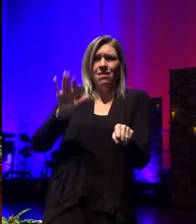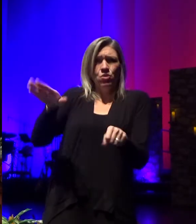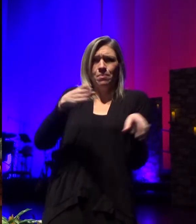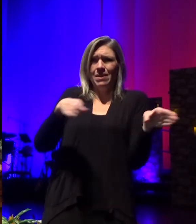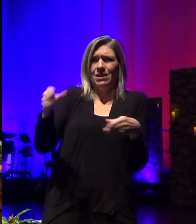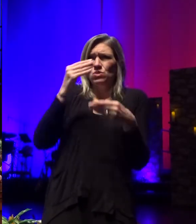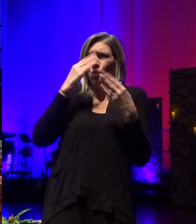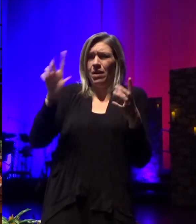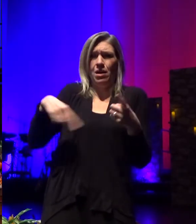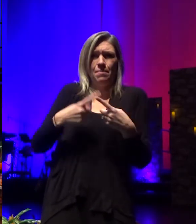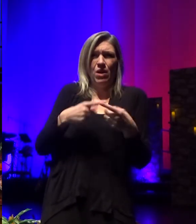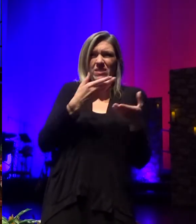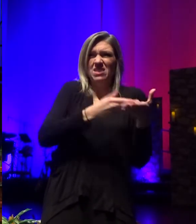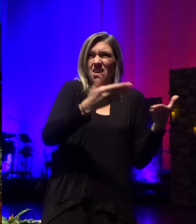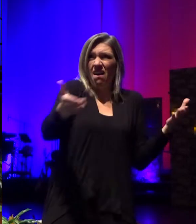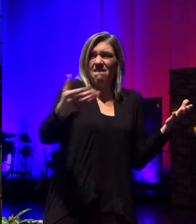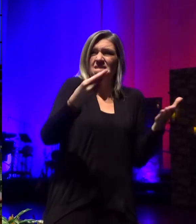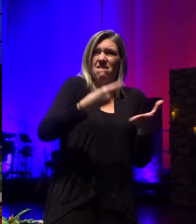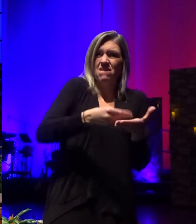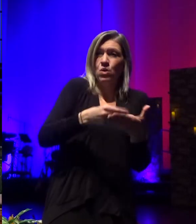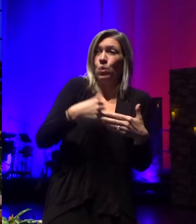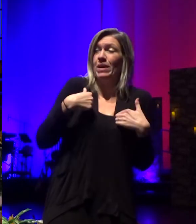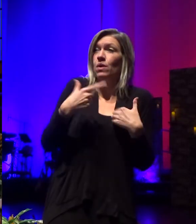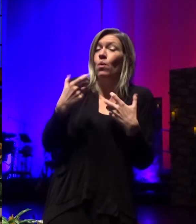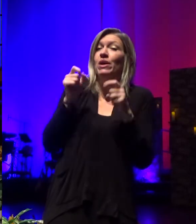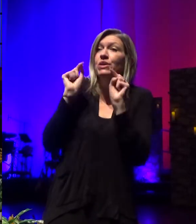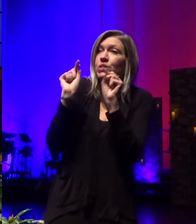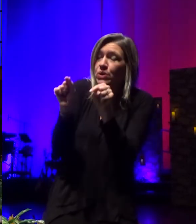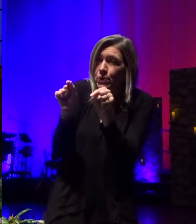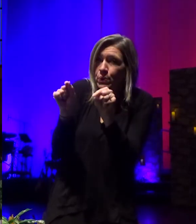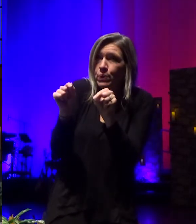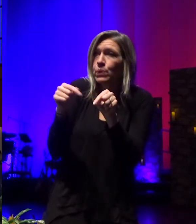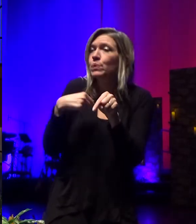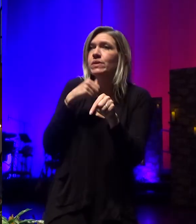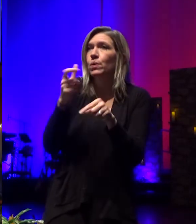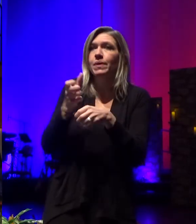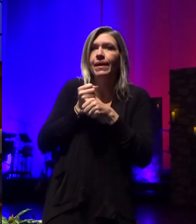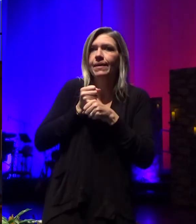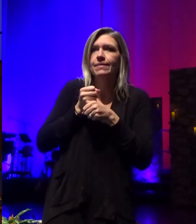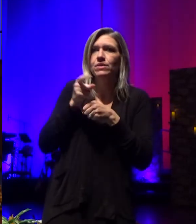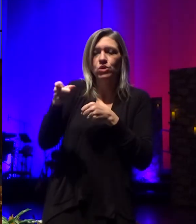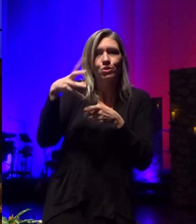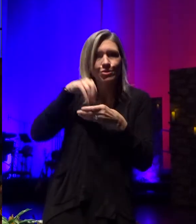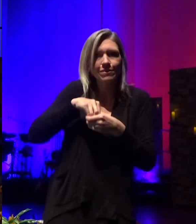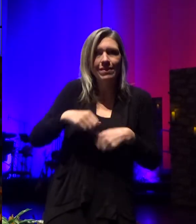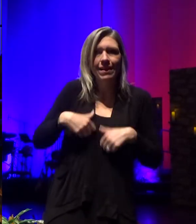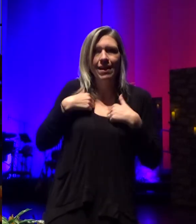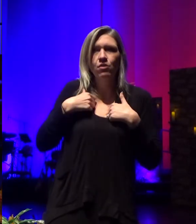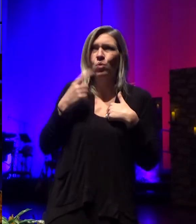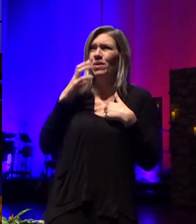around us. We want you, and we don't get you, and we'll support you in this." And they opened up an incredible new chapter in their